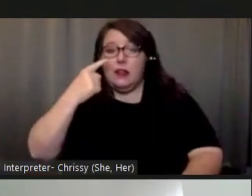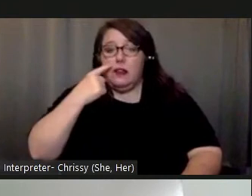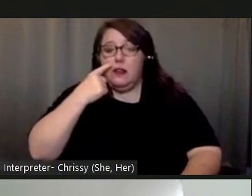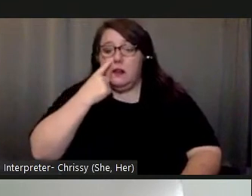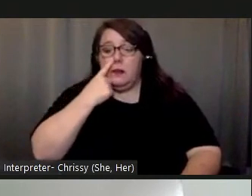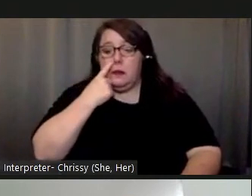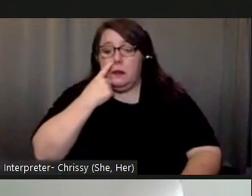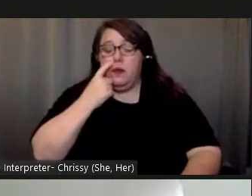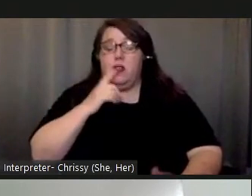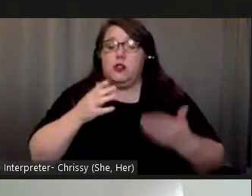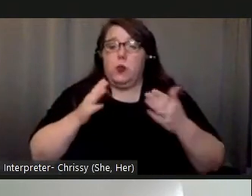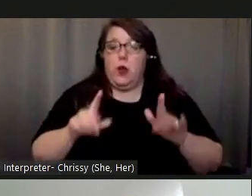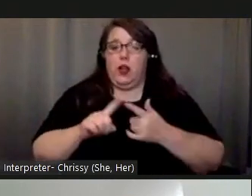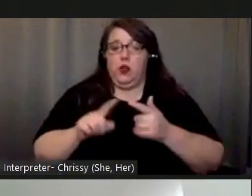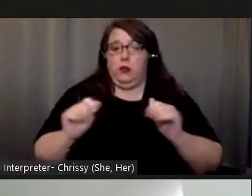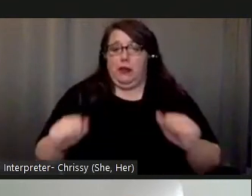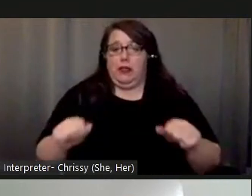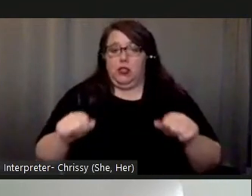to potentially